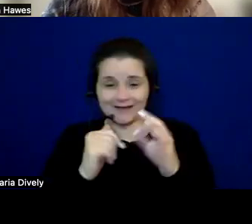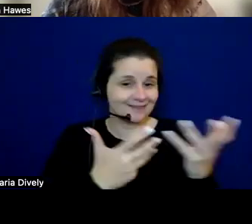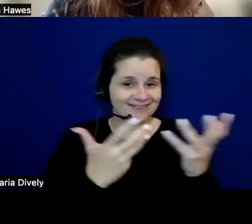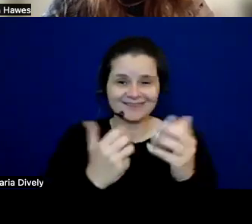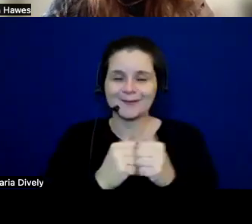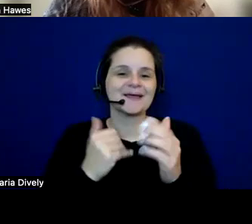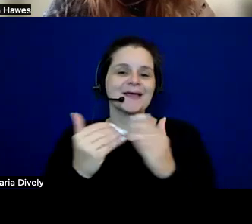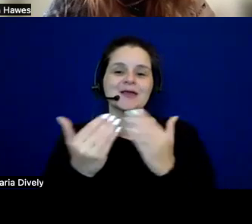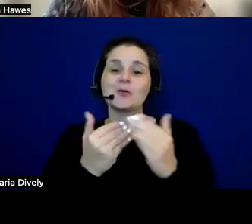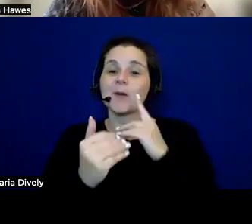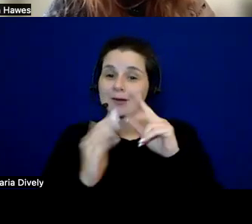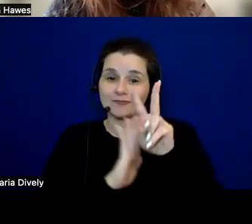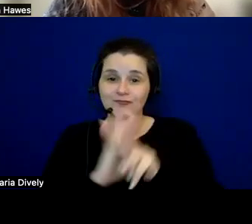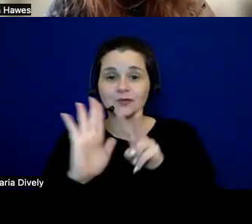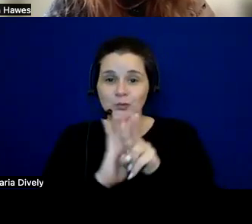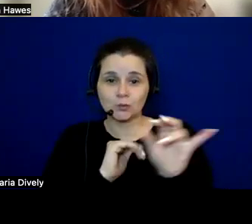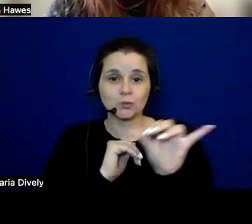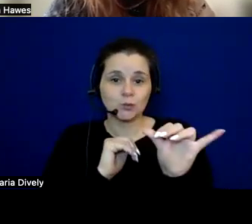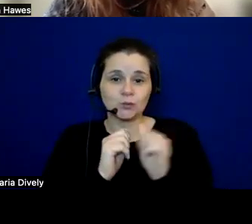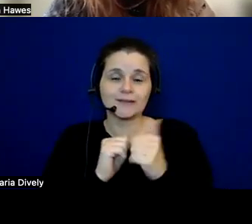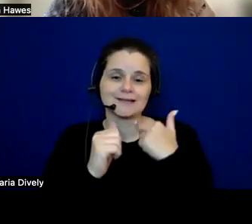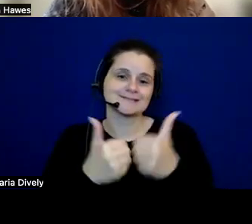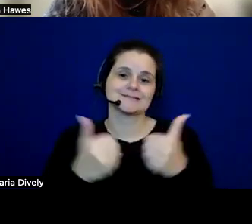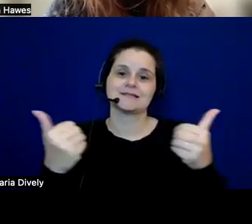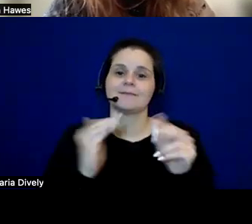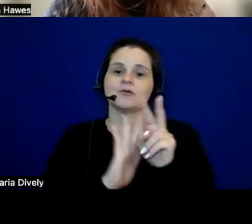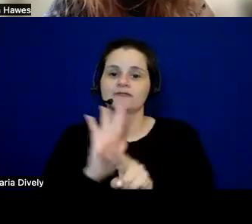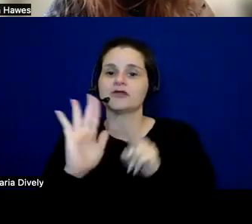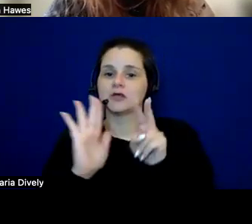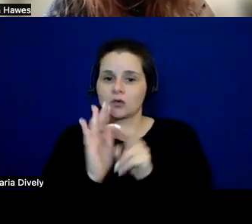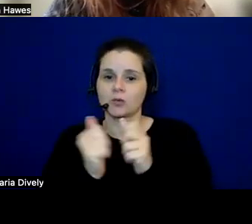had a video with it too. They did a separate video